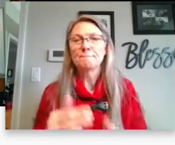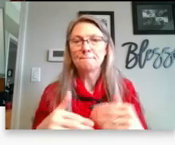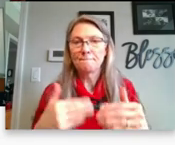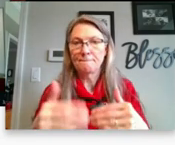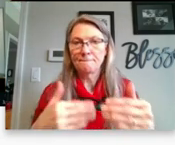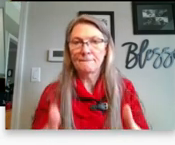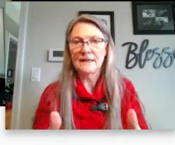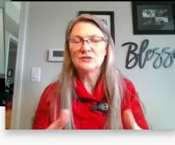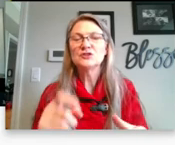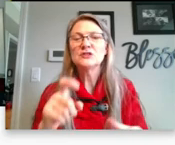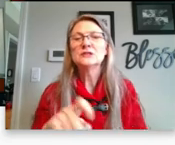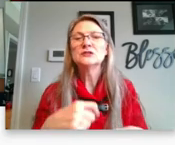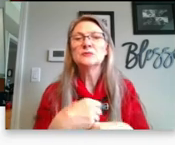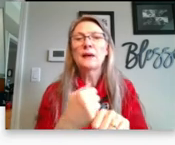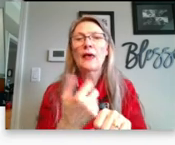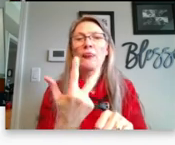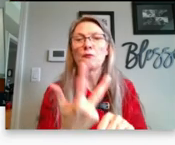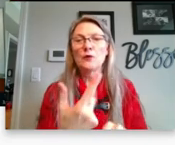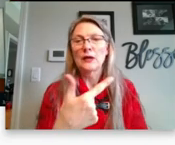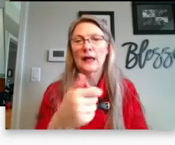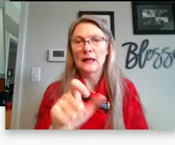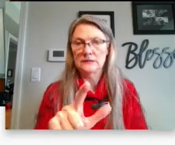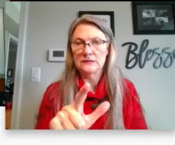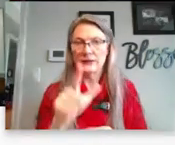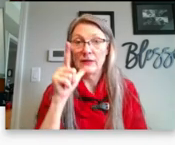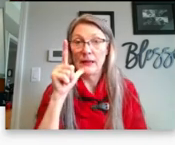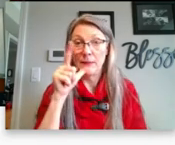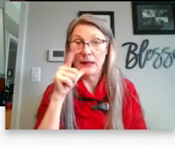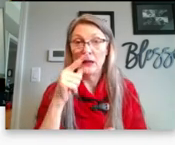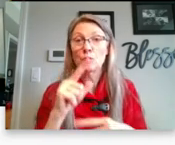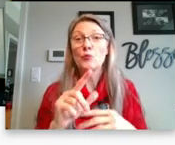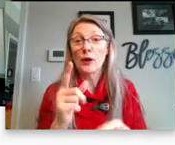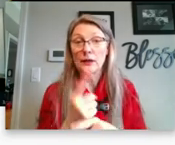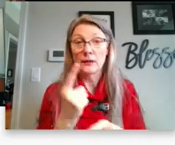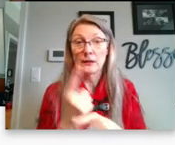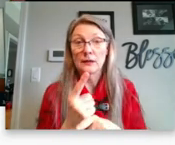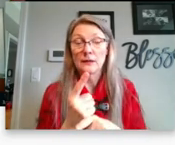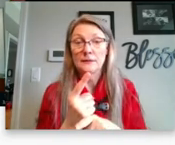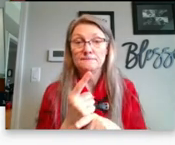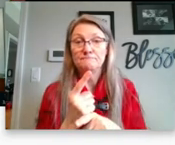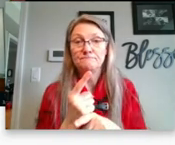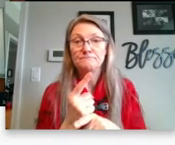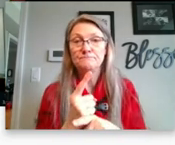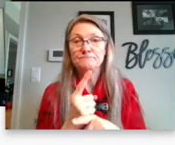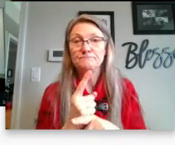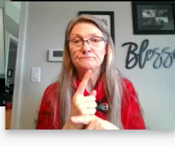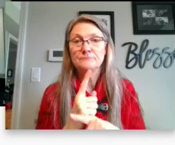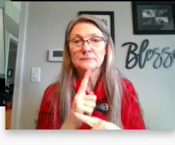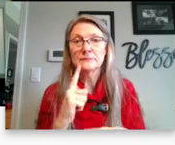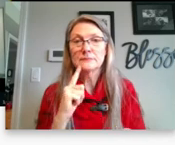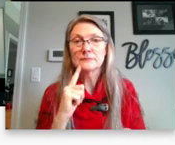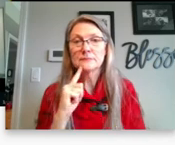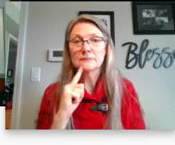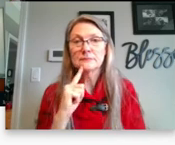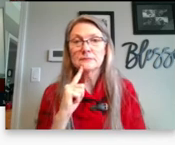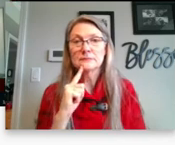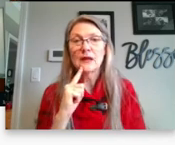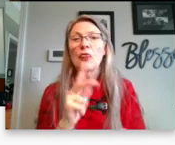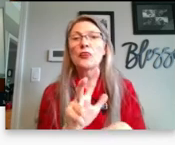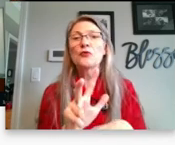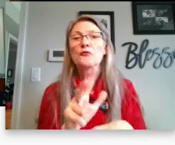she needs to make 3 gallons of lemonade, right? And I know that I have 350 fluid ounces. So let's see, in